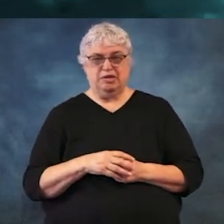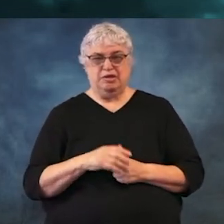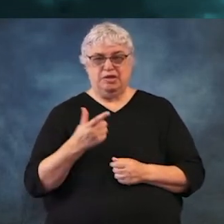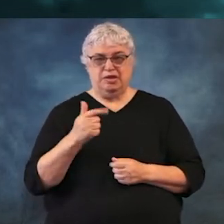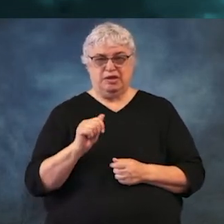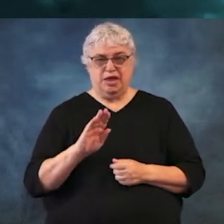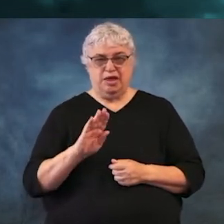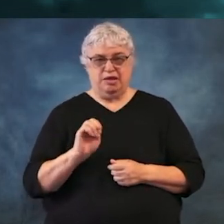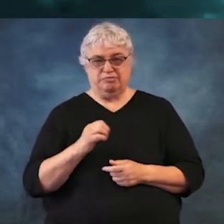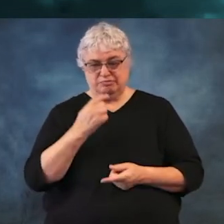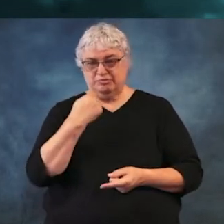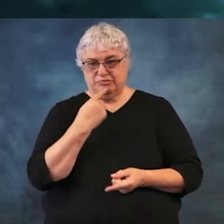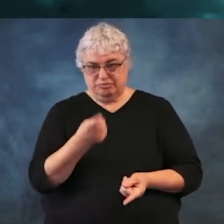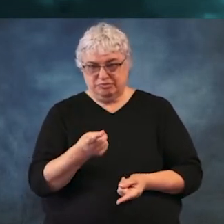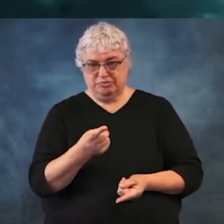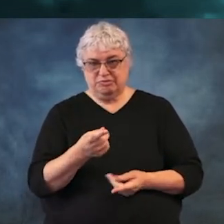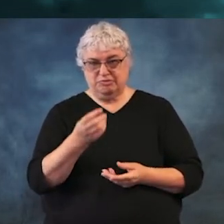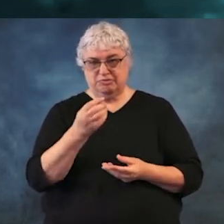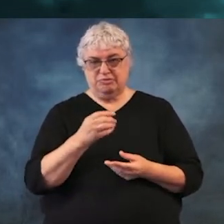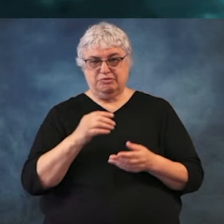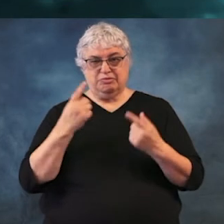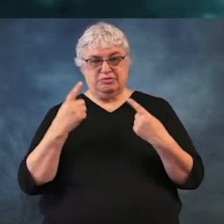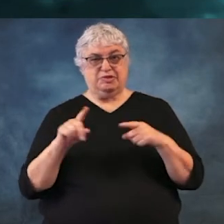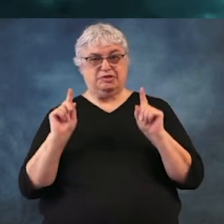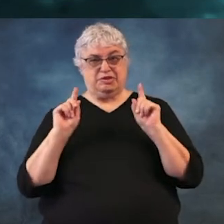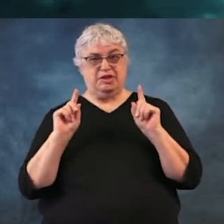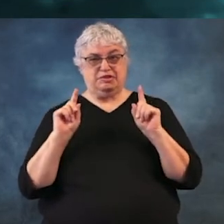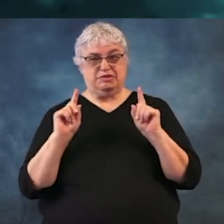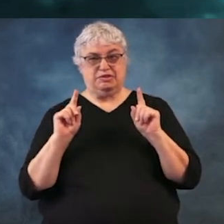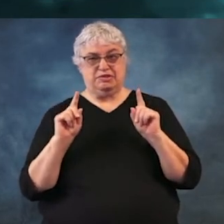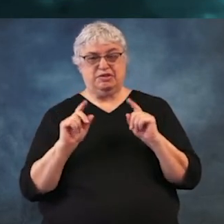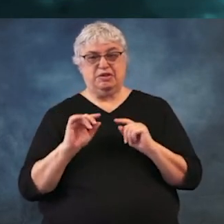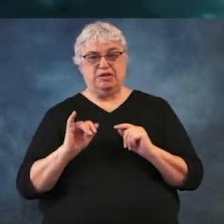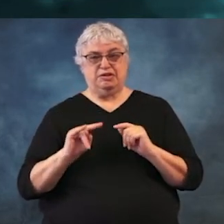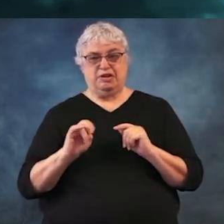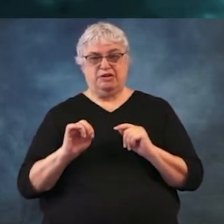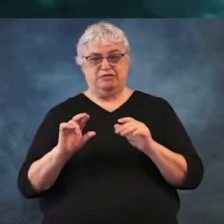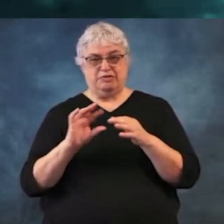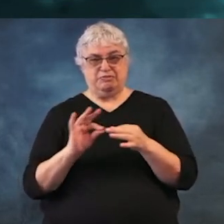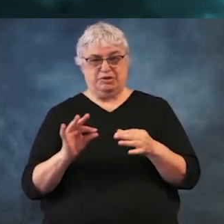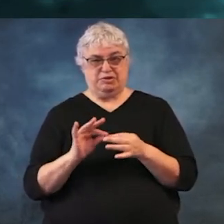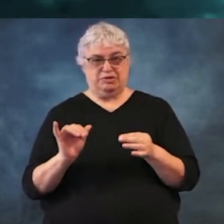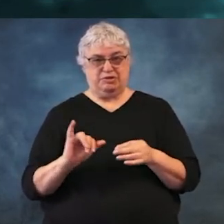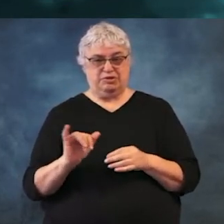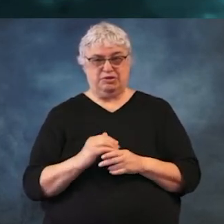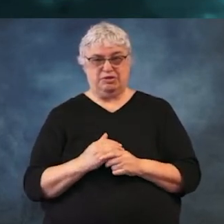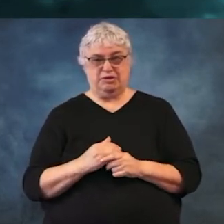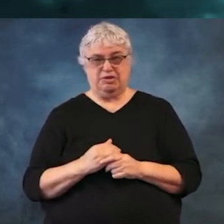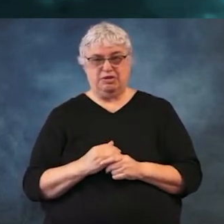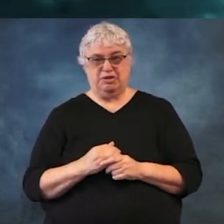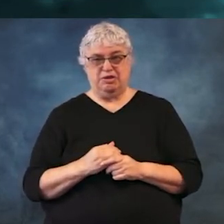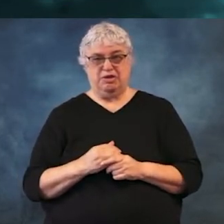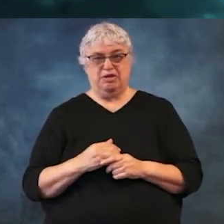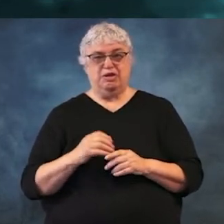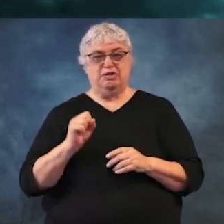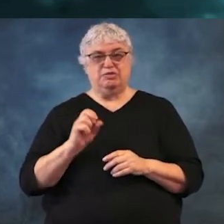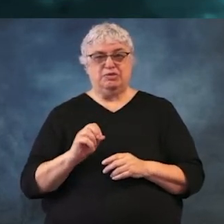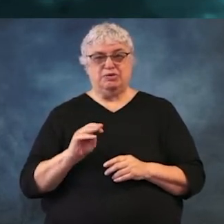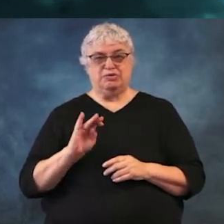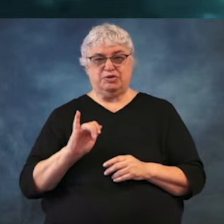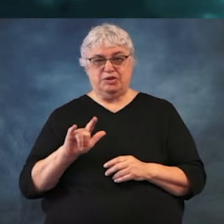I would also say, just success wise, and Jennifer had mentioned this, just the power of social